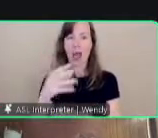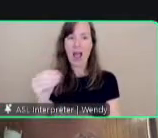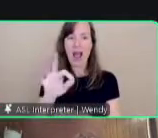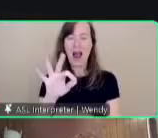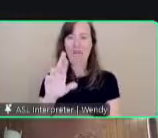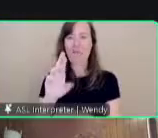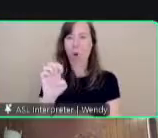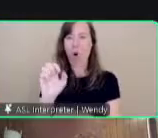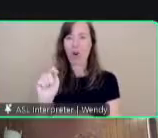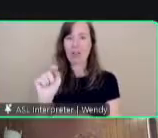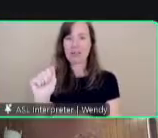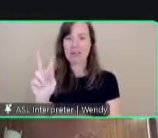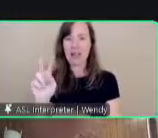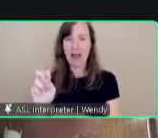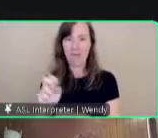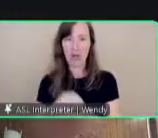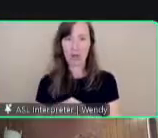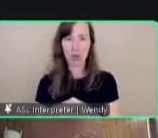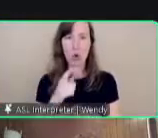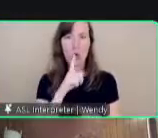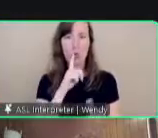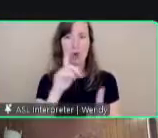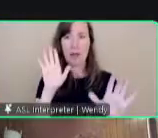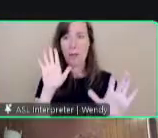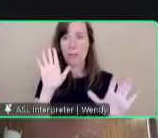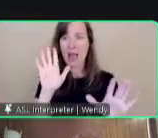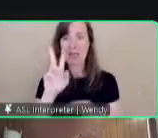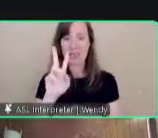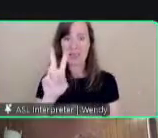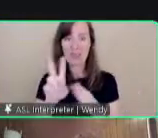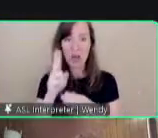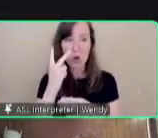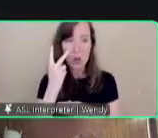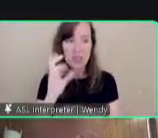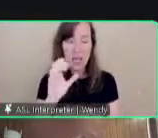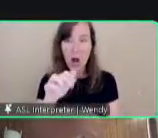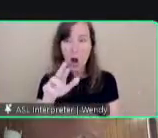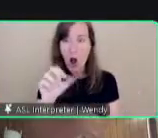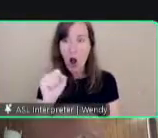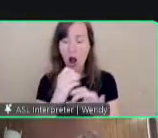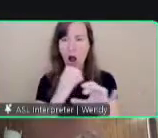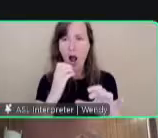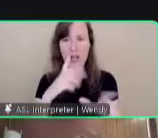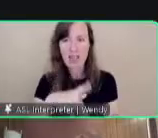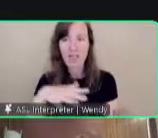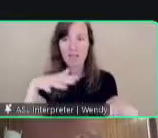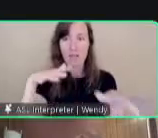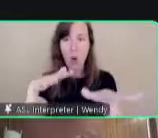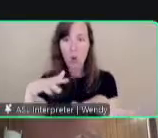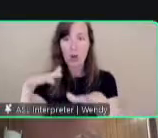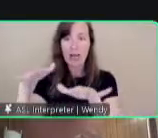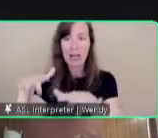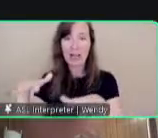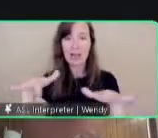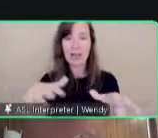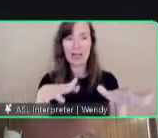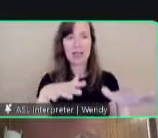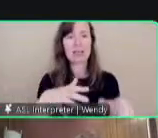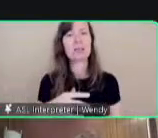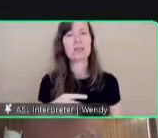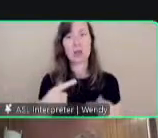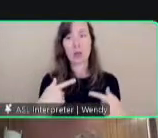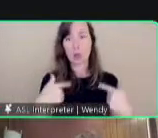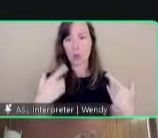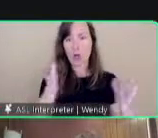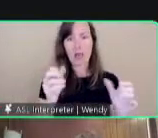amazing video there where you find that cars are actually floating. While we have done, and we can move on after that plays to the next